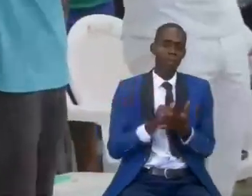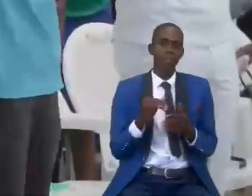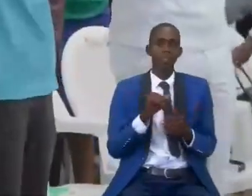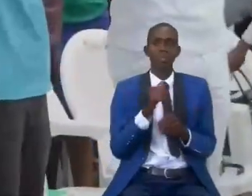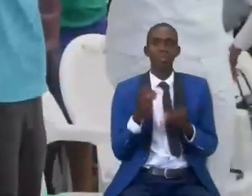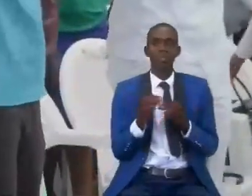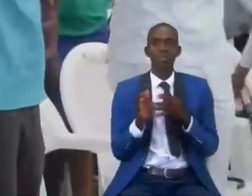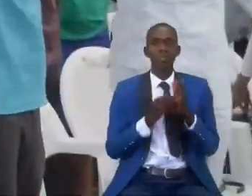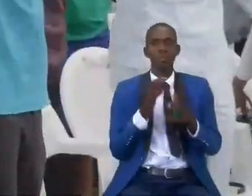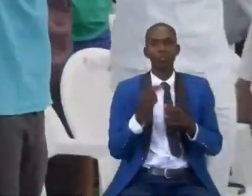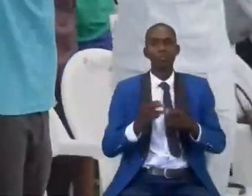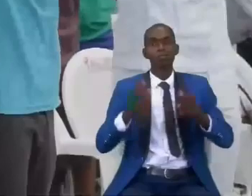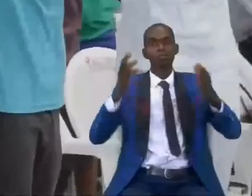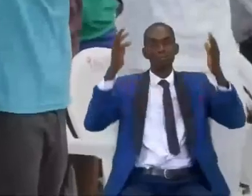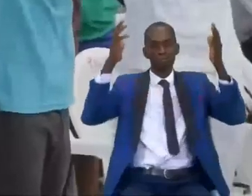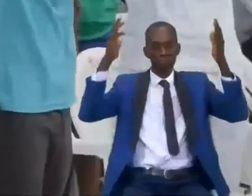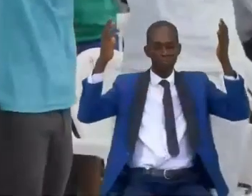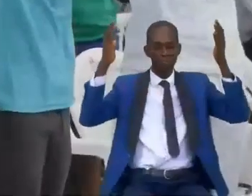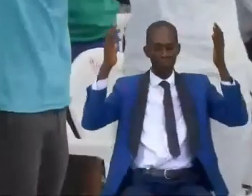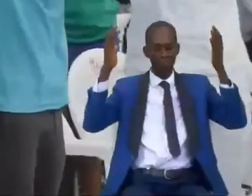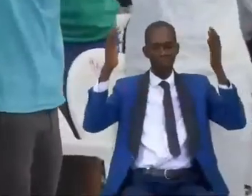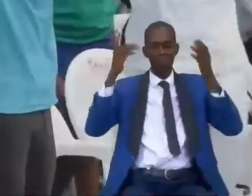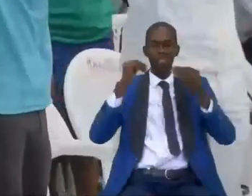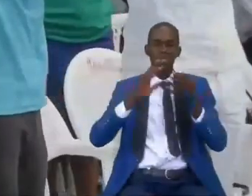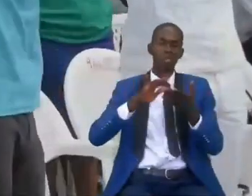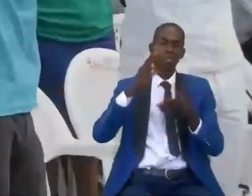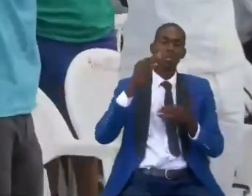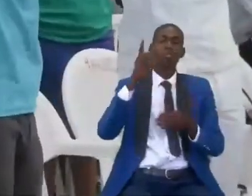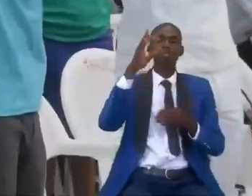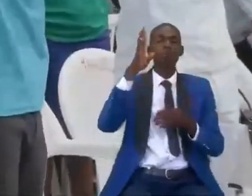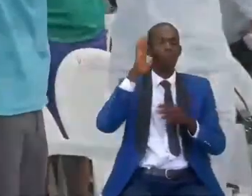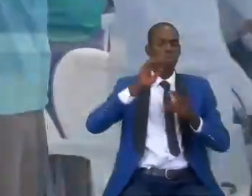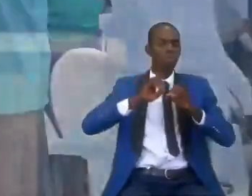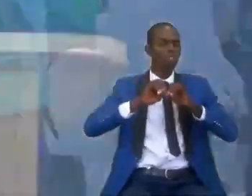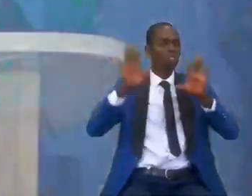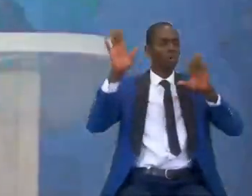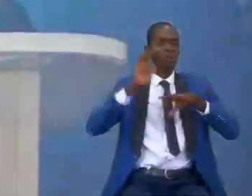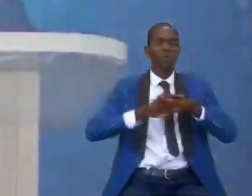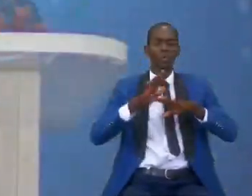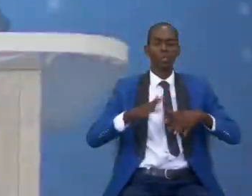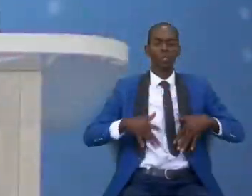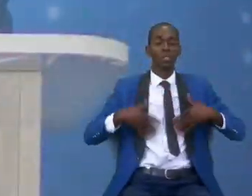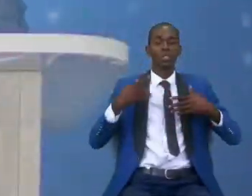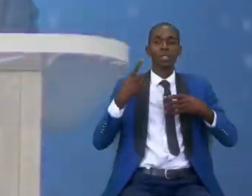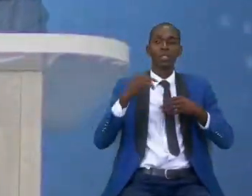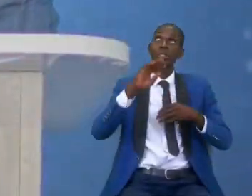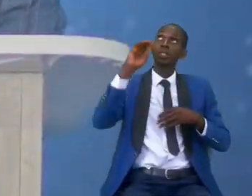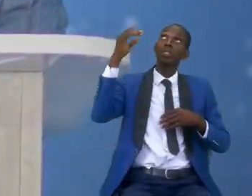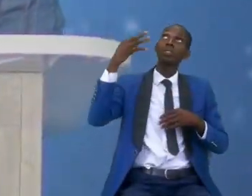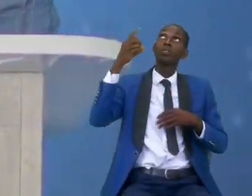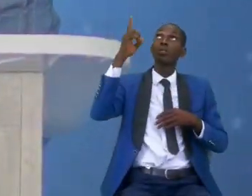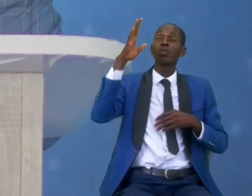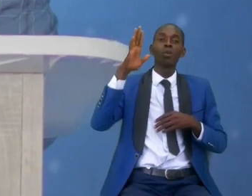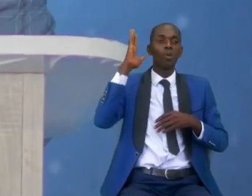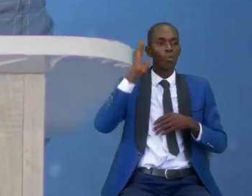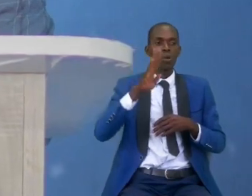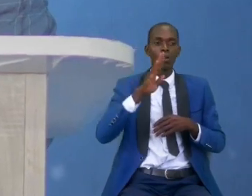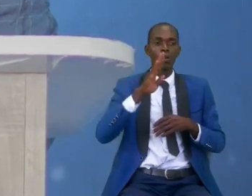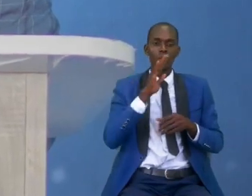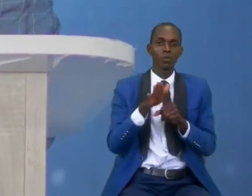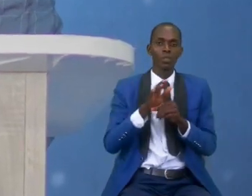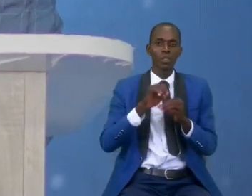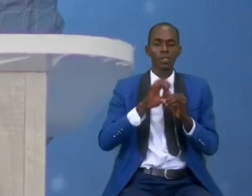will shine upon your life. The grace of God will be sufficient in your life. And the goodness of God will